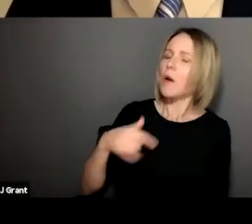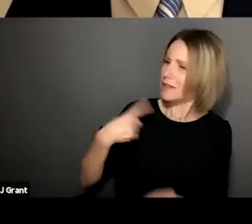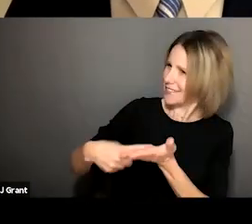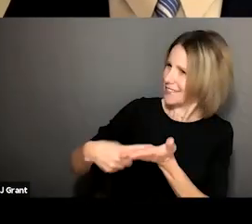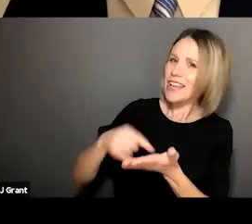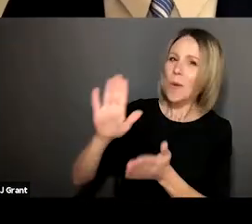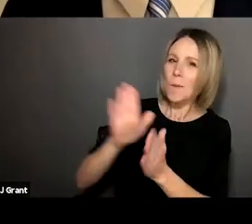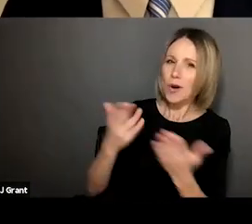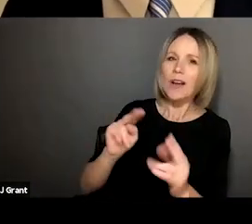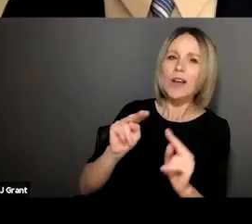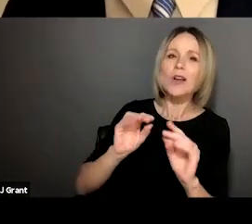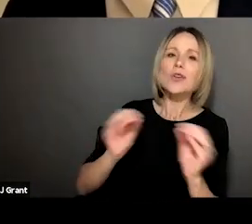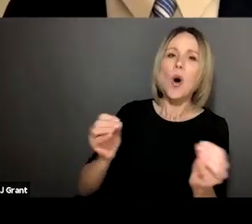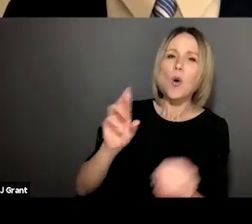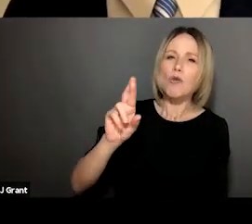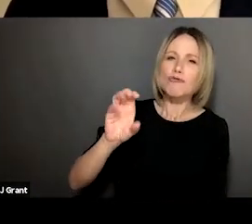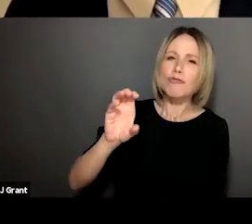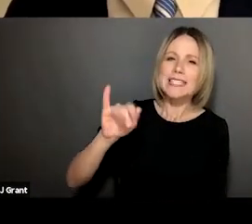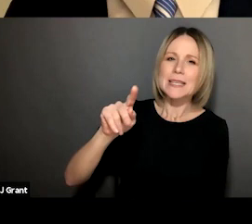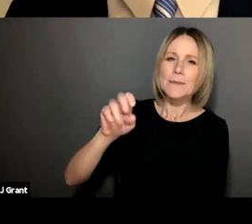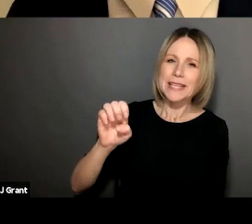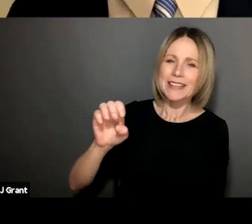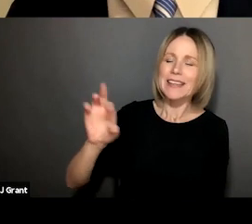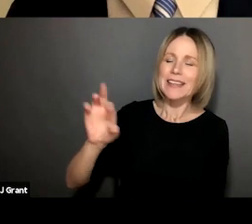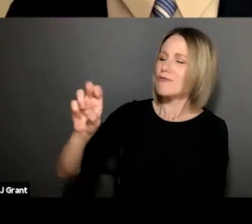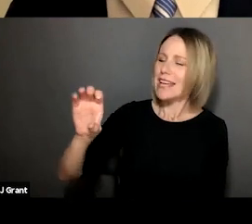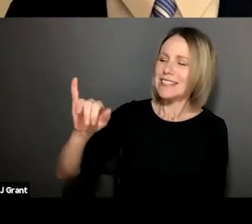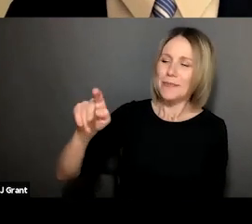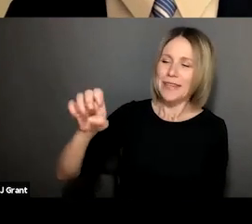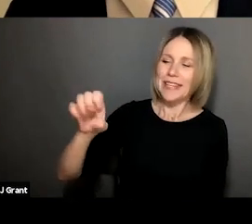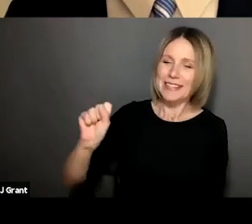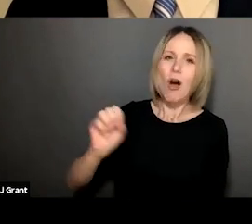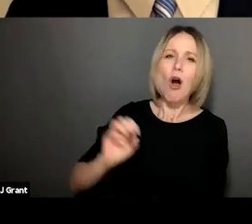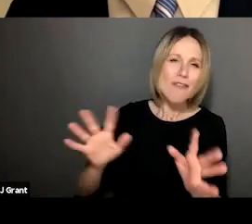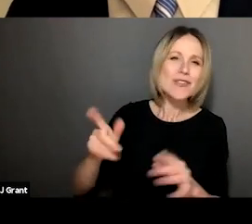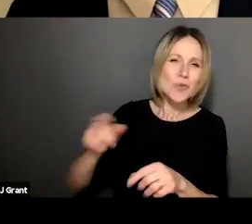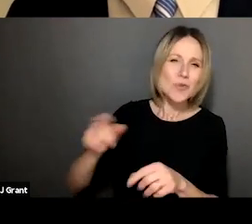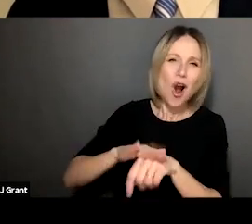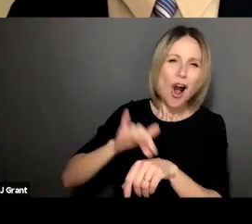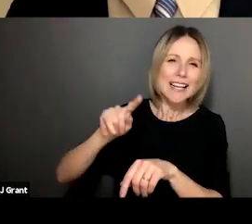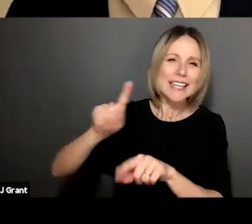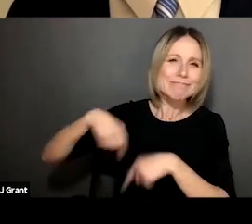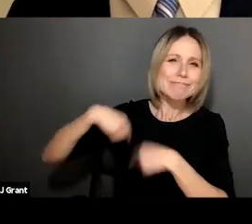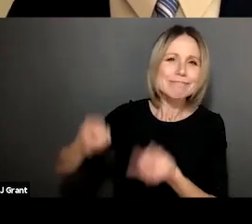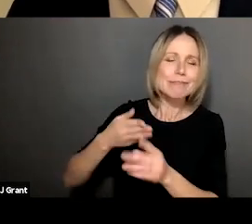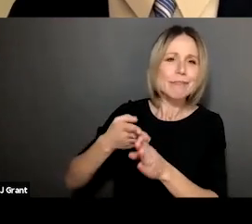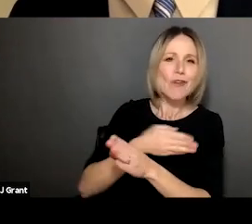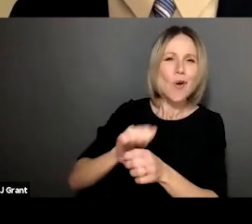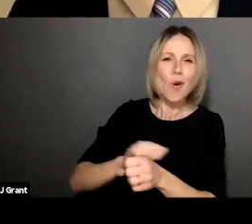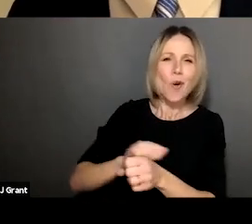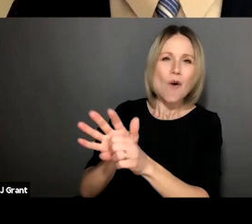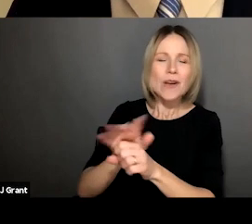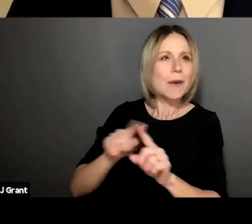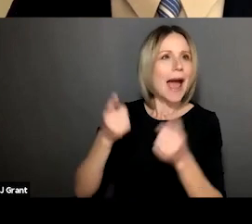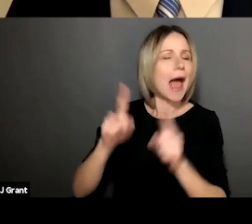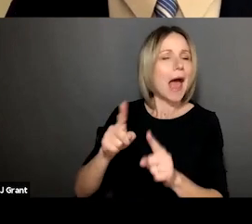Obviously, it must have been in the works before the pandemic, and it just happens to have come out during a time when I think a lot of people are probably